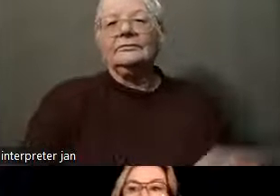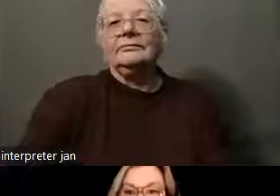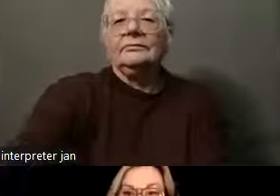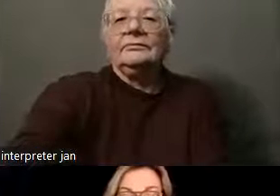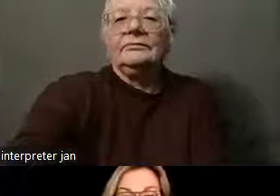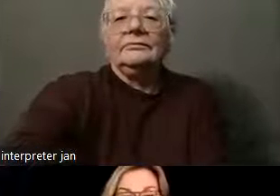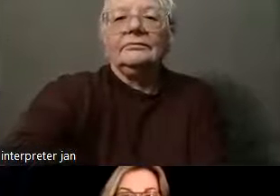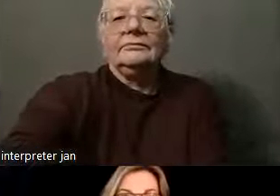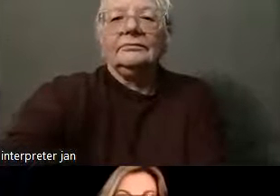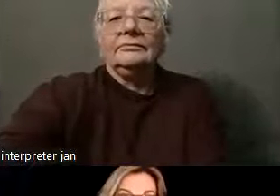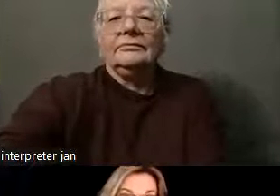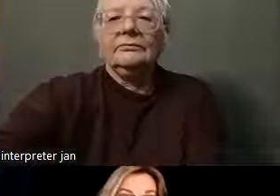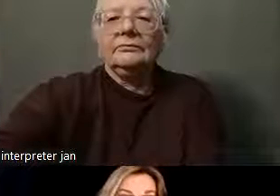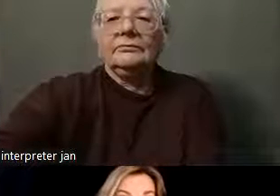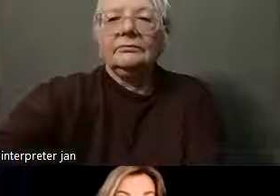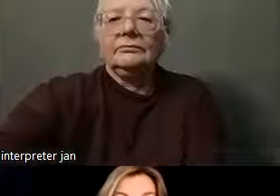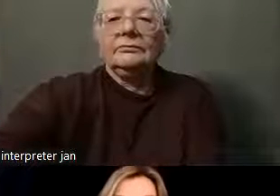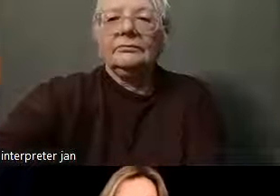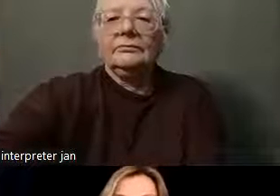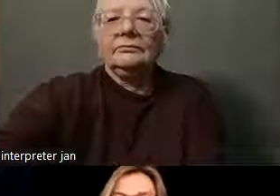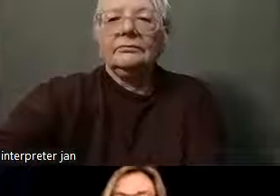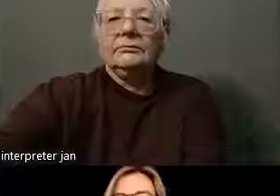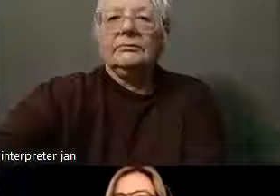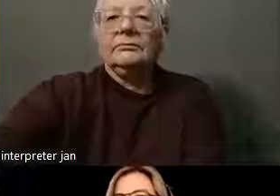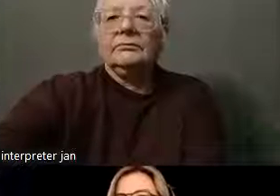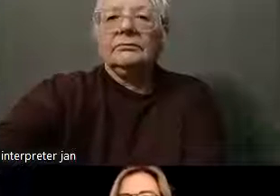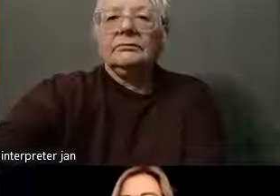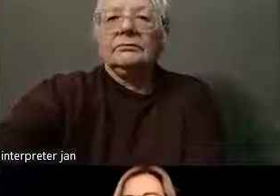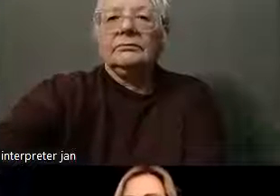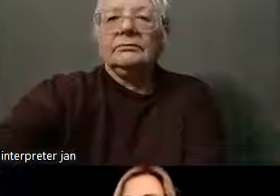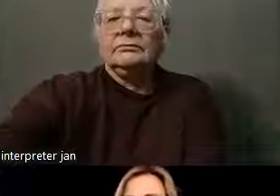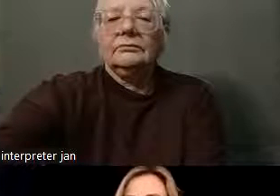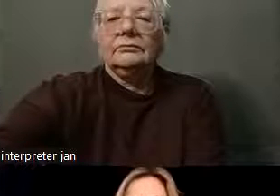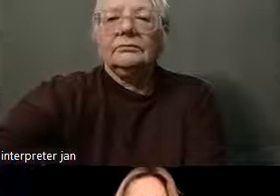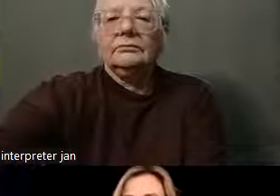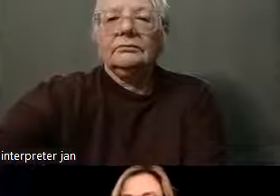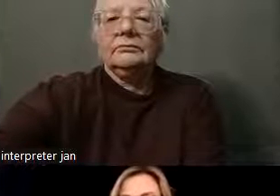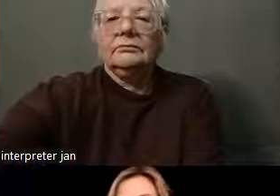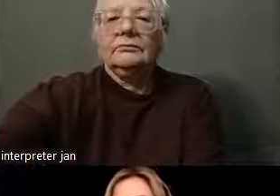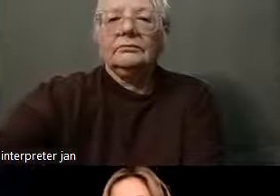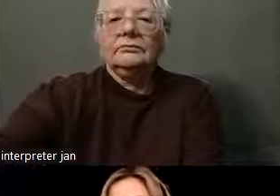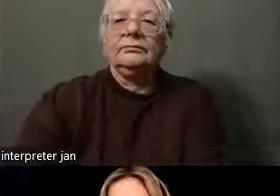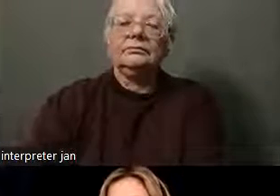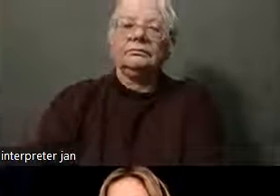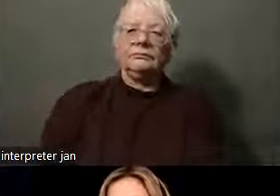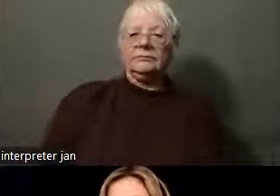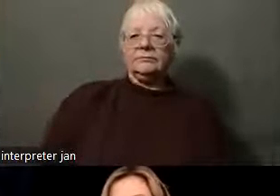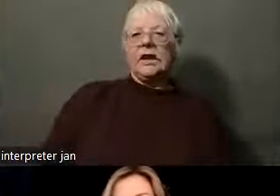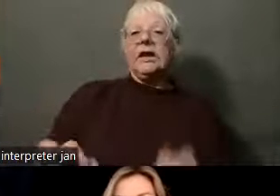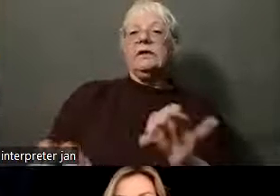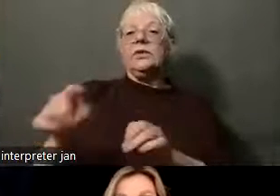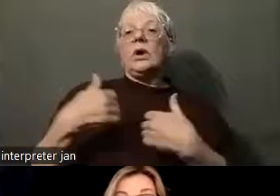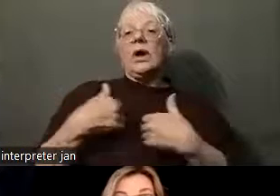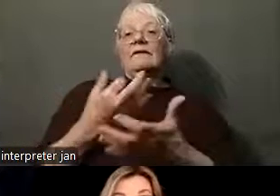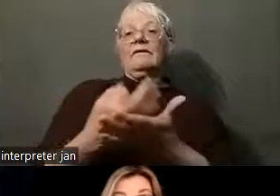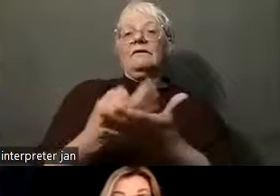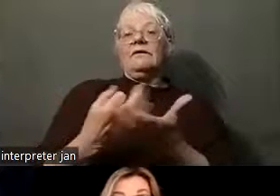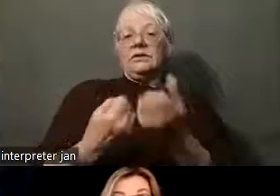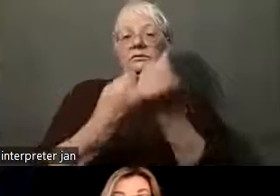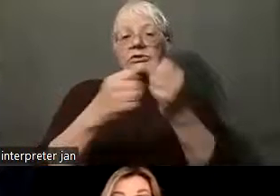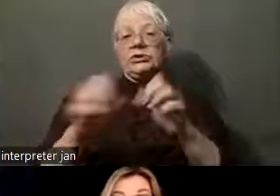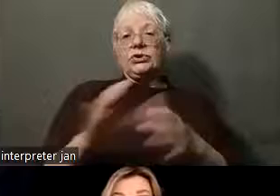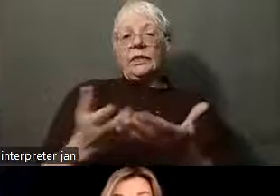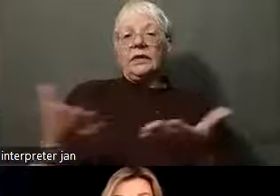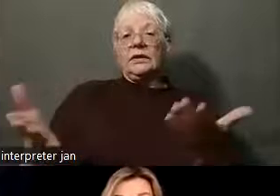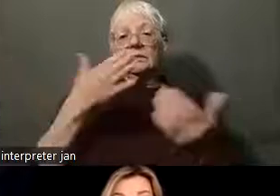organization, what would success, if you had funds to do things better or bring on